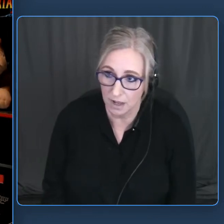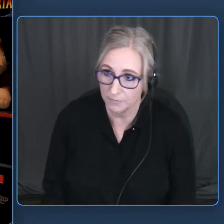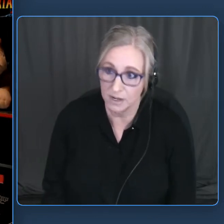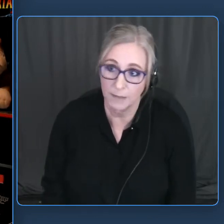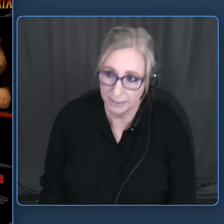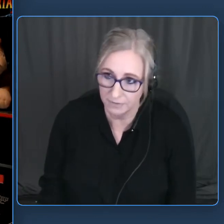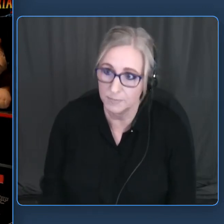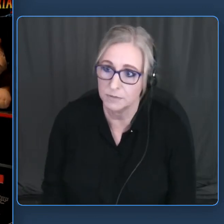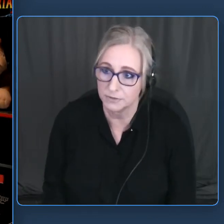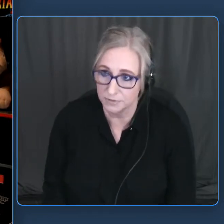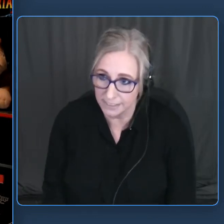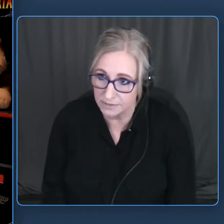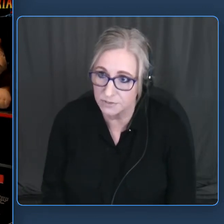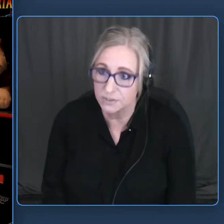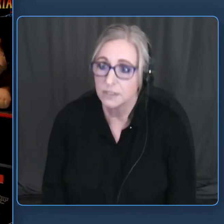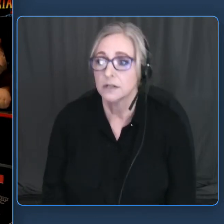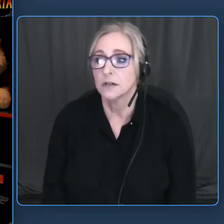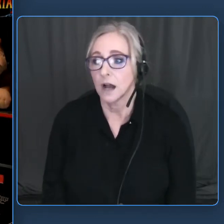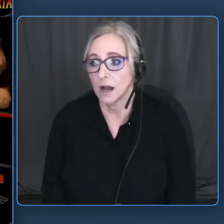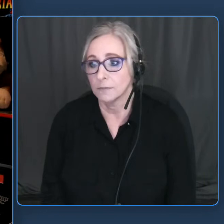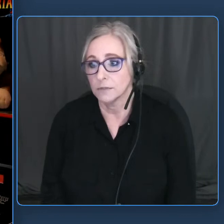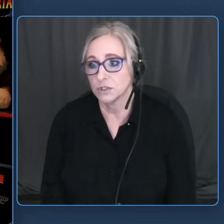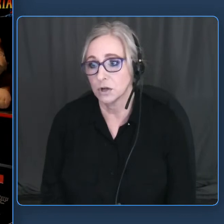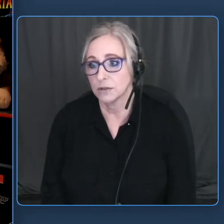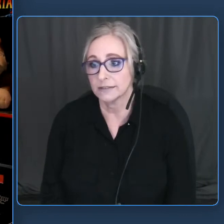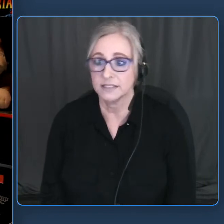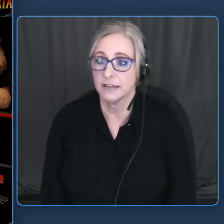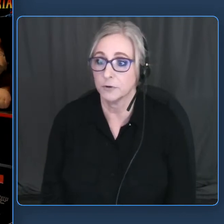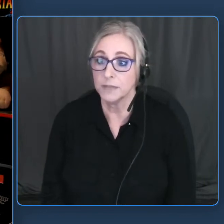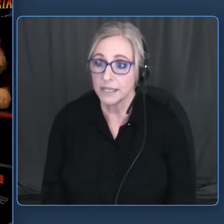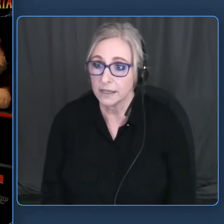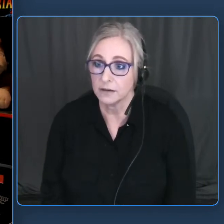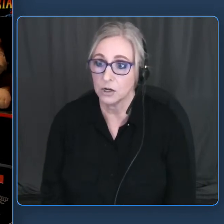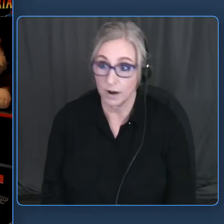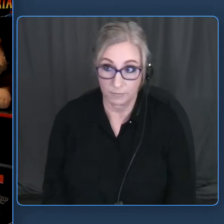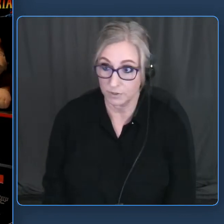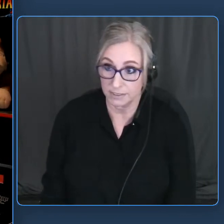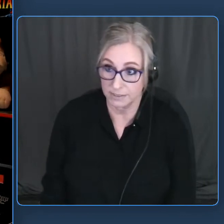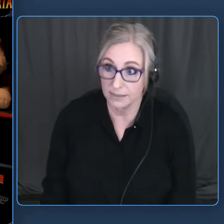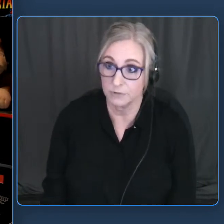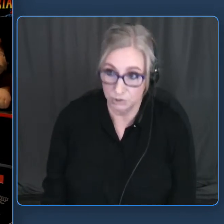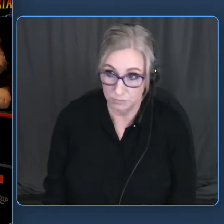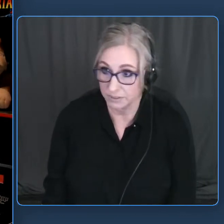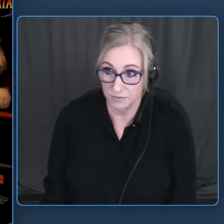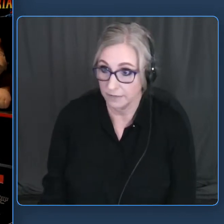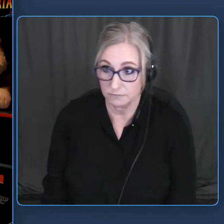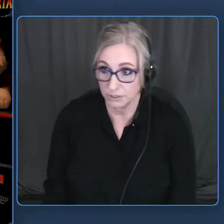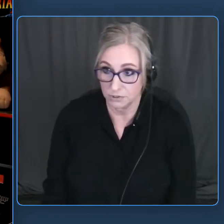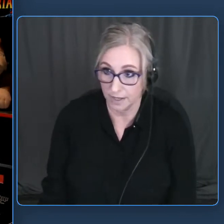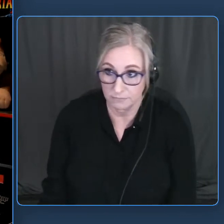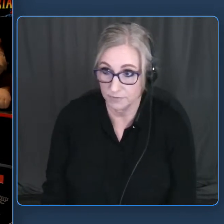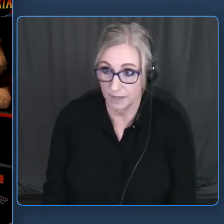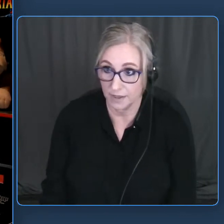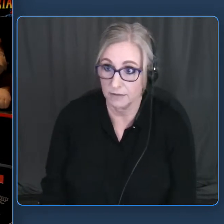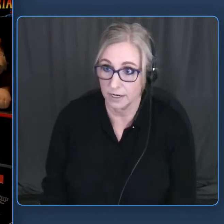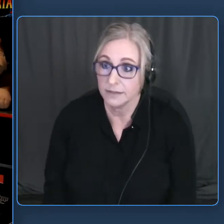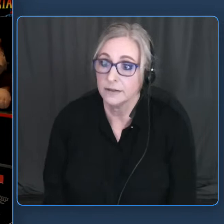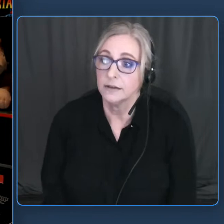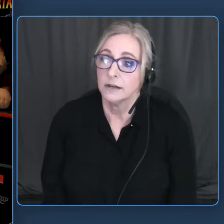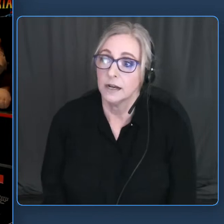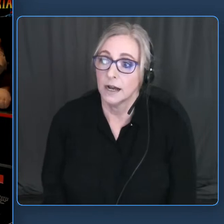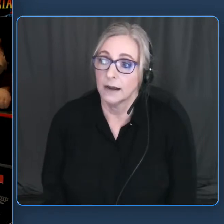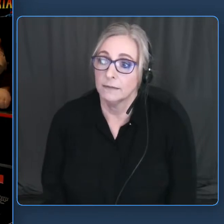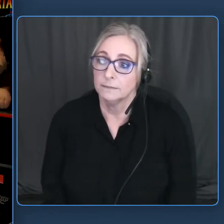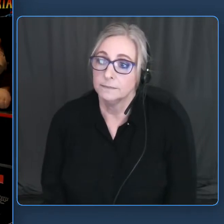their accommodate them and meet their needs. So, like, let's say for me, I would need a sign language interpreter. That's fine. We can do that. We've got that,